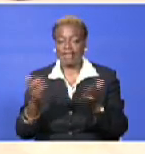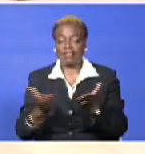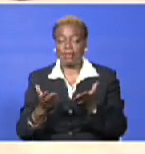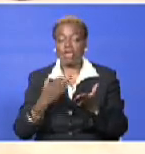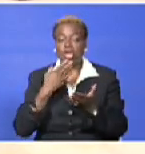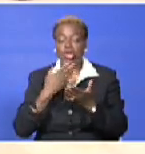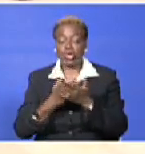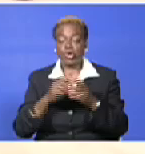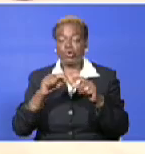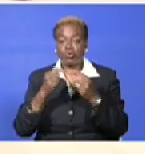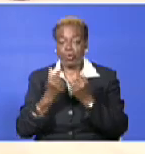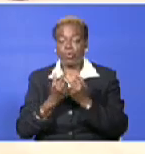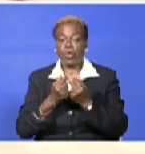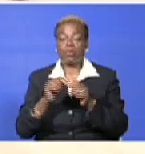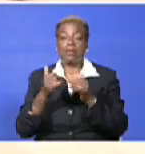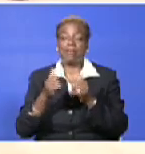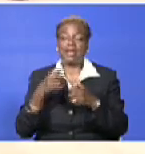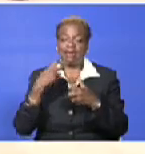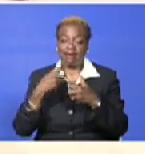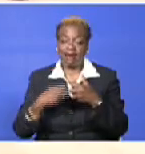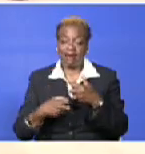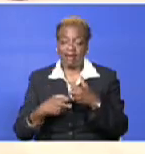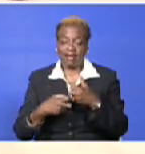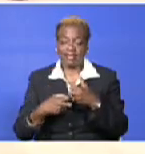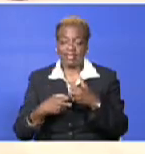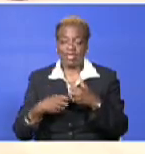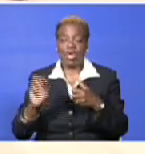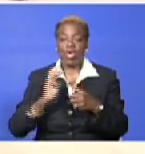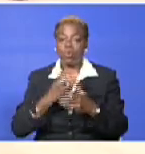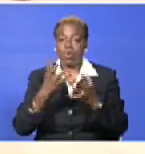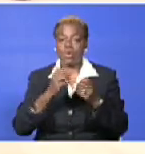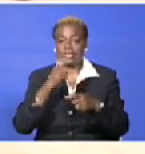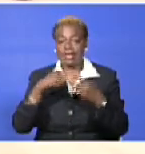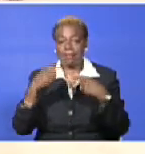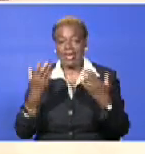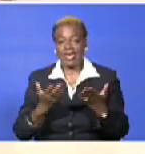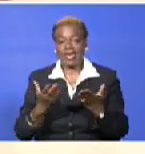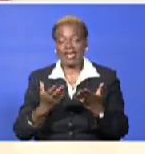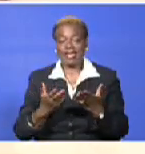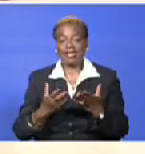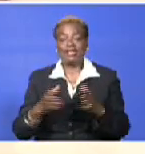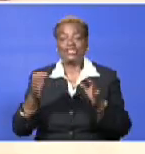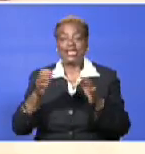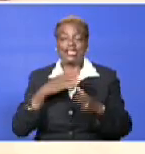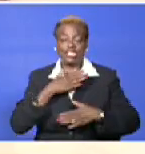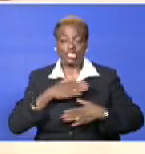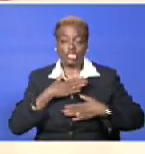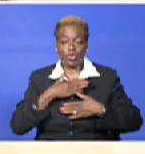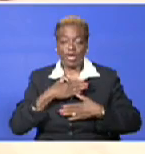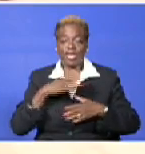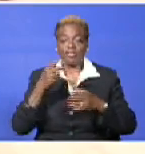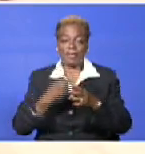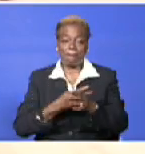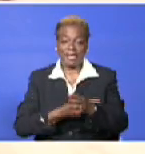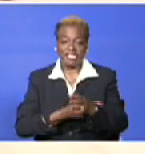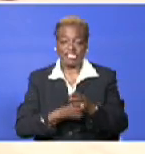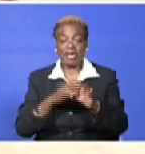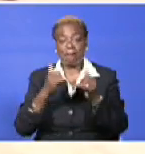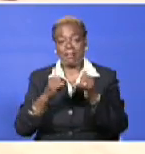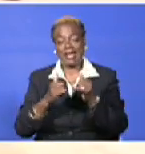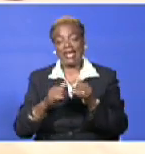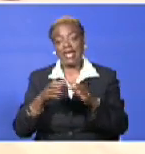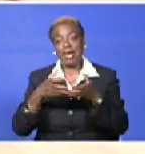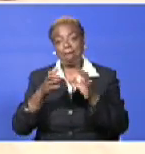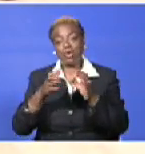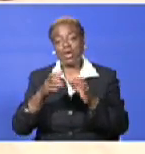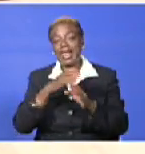They play really hard. We don't have a ton in right now, so we just wanted to come down here, enjoy the beach, play a little ball, and make sure we bonded. That's kind of the #1